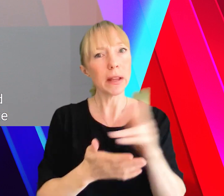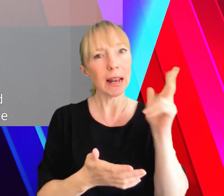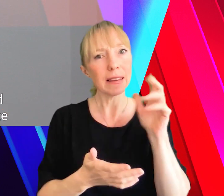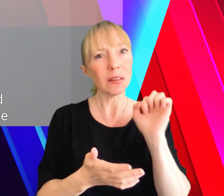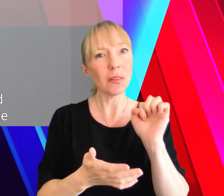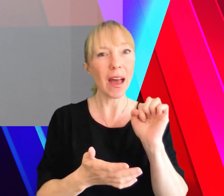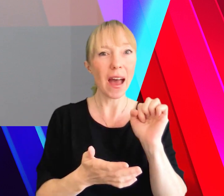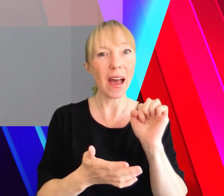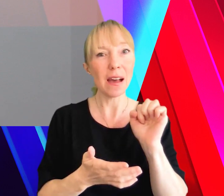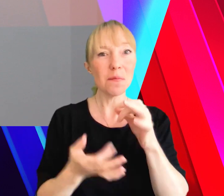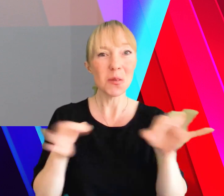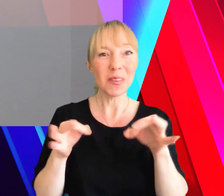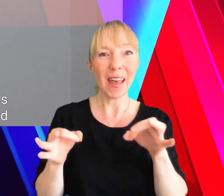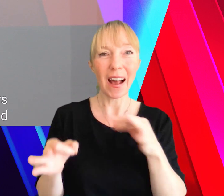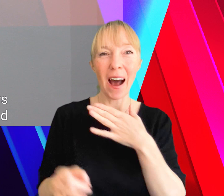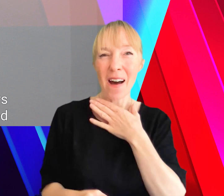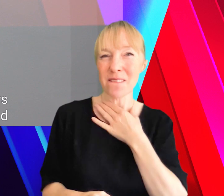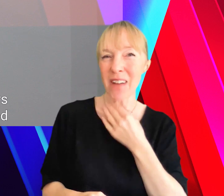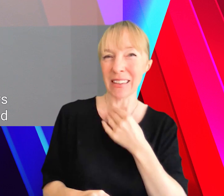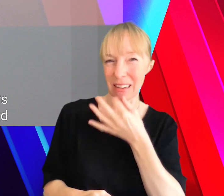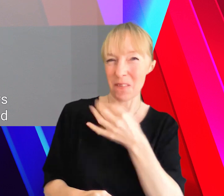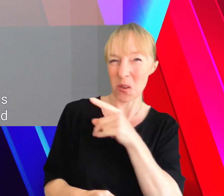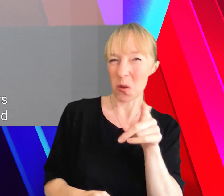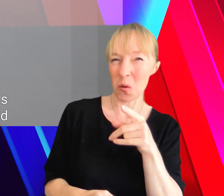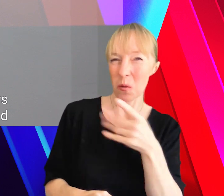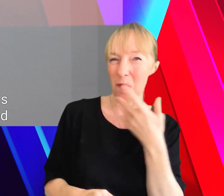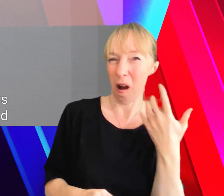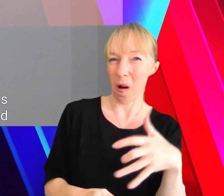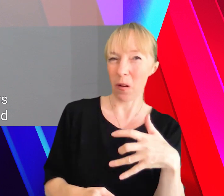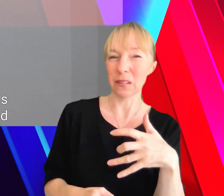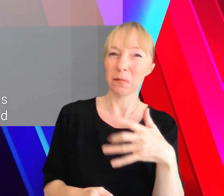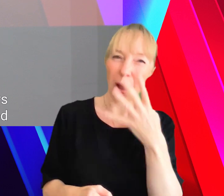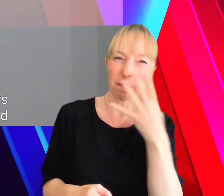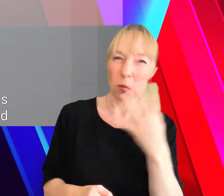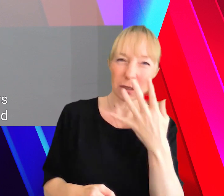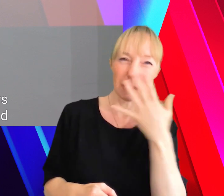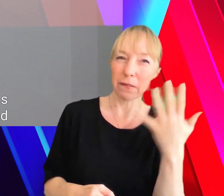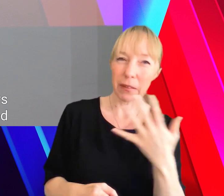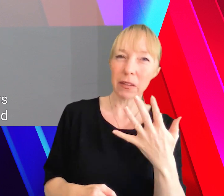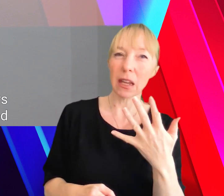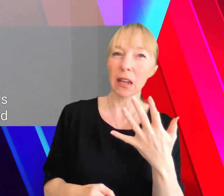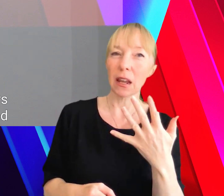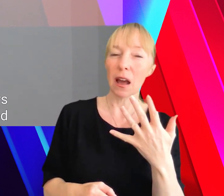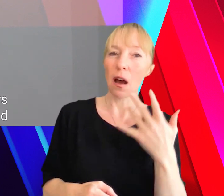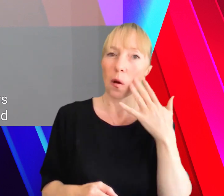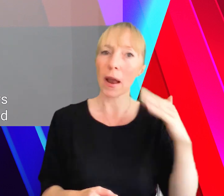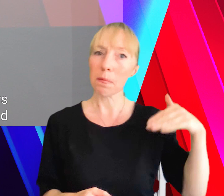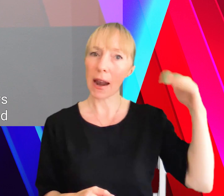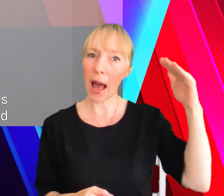quite probably enjoy listening to their music. I kind of probably fancied a few of the members when I was like 14 or something, or